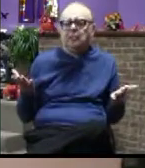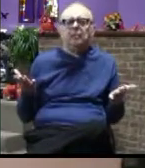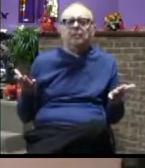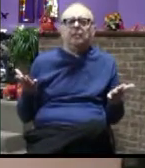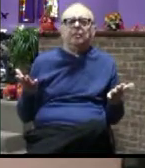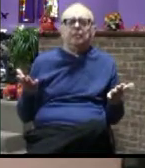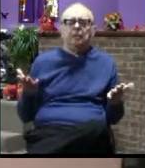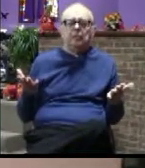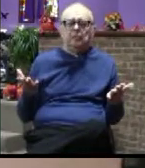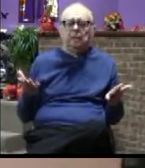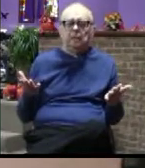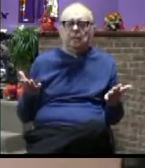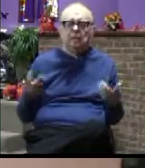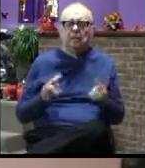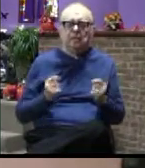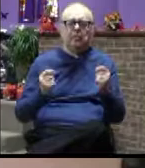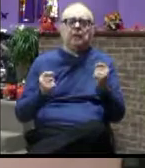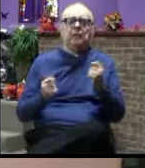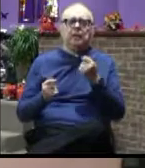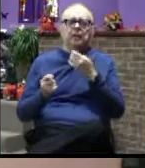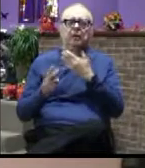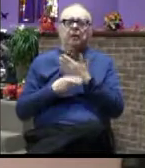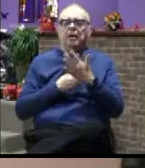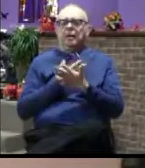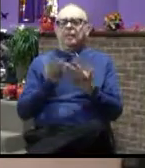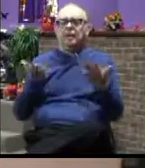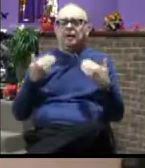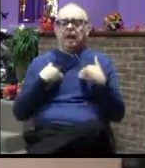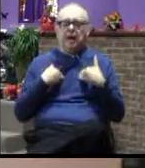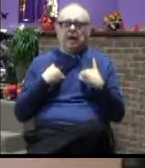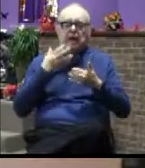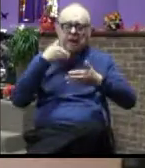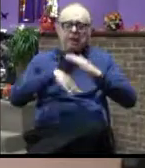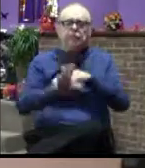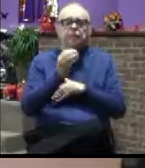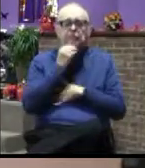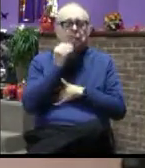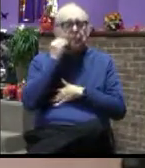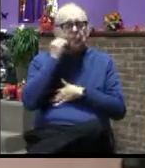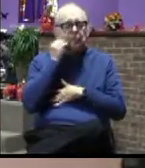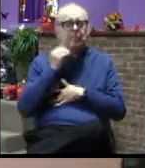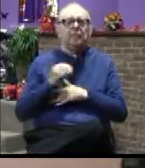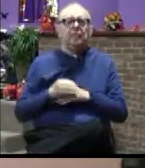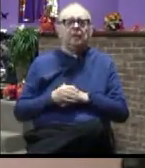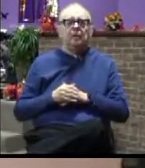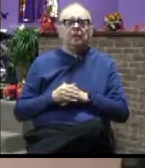to try to protect everything that you've got inside of your home.